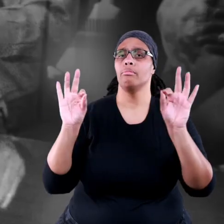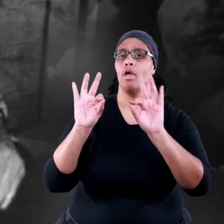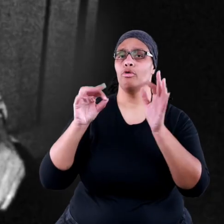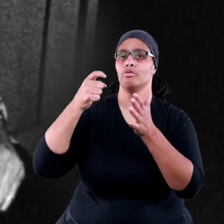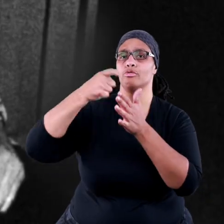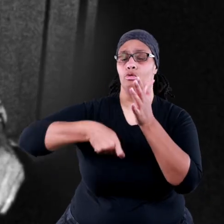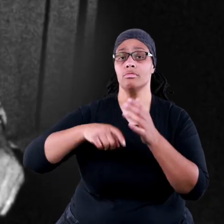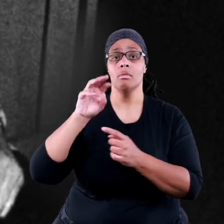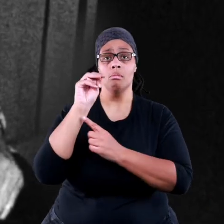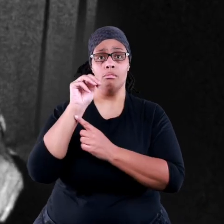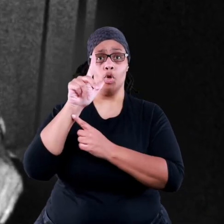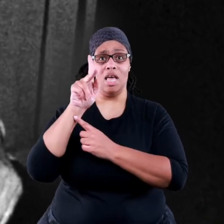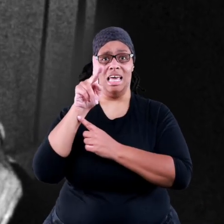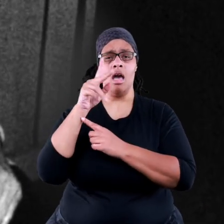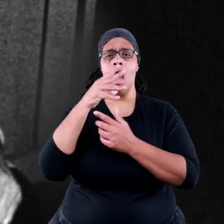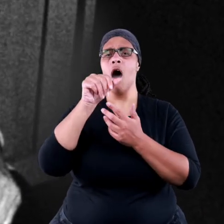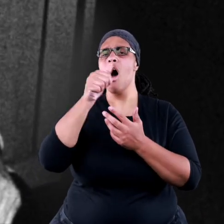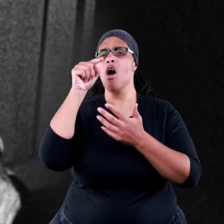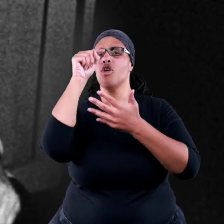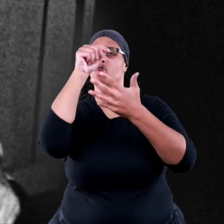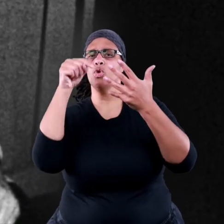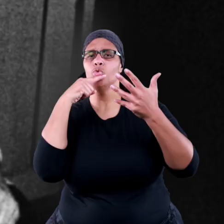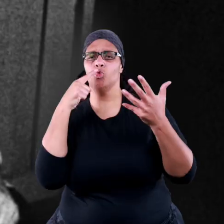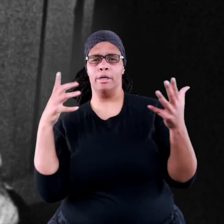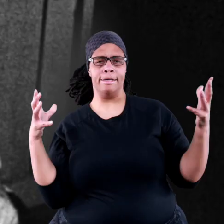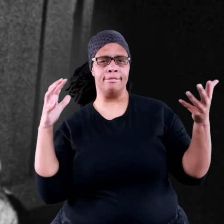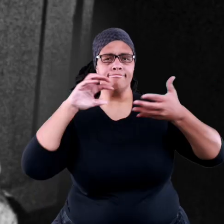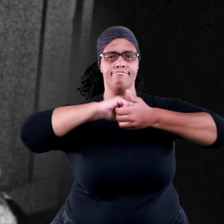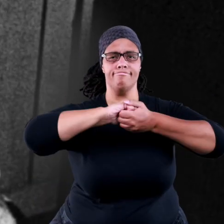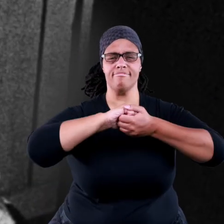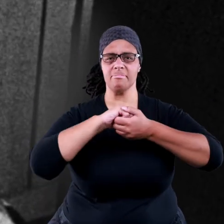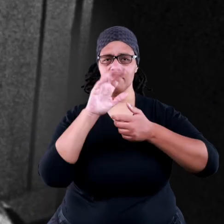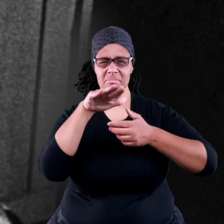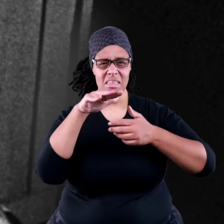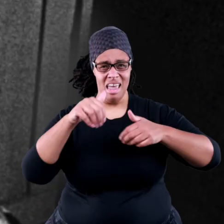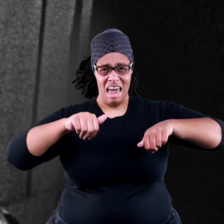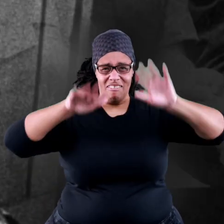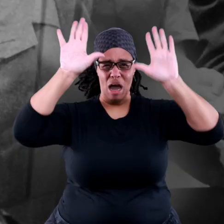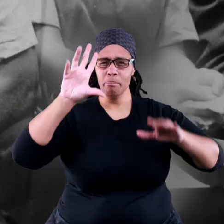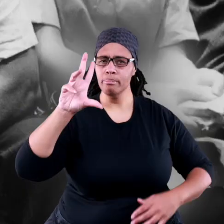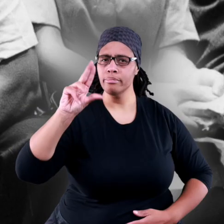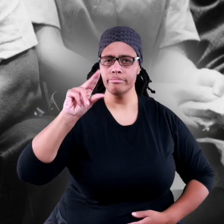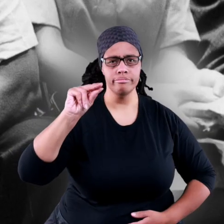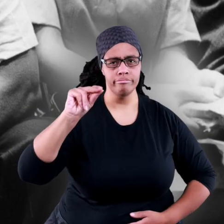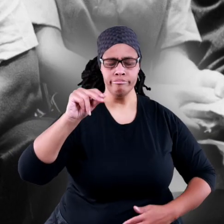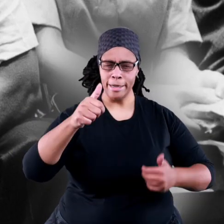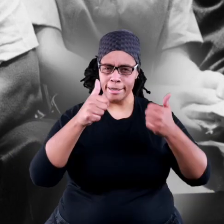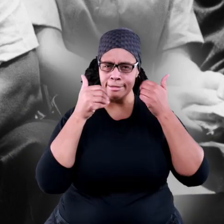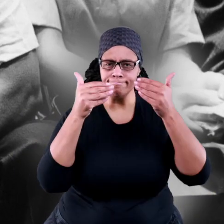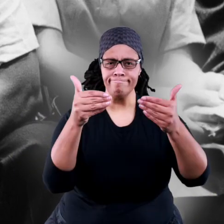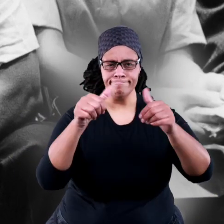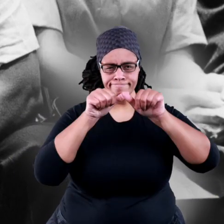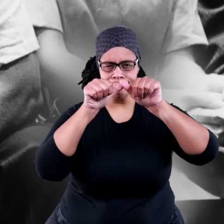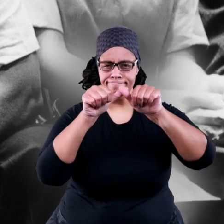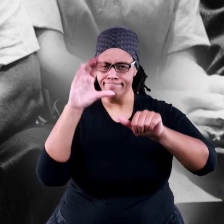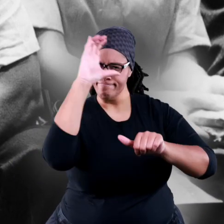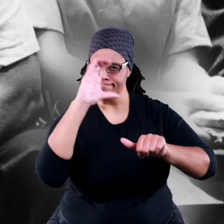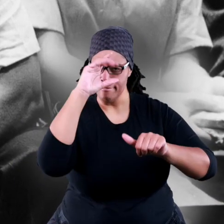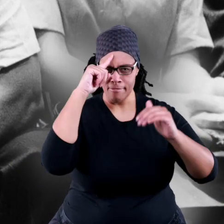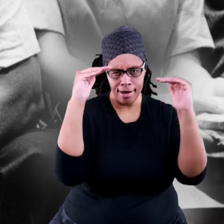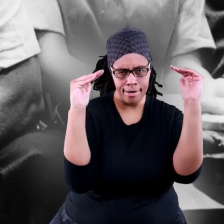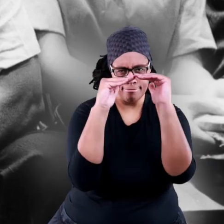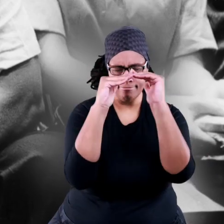minor charges. But Dr. King and those that joined with him would not give up on the important work of